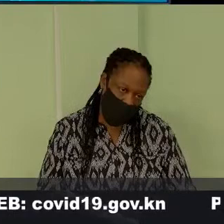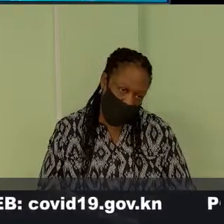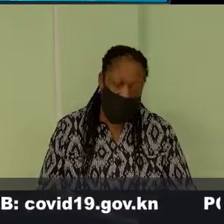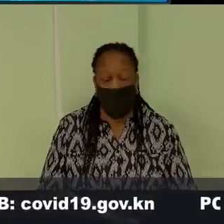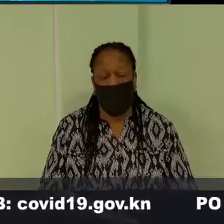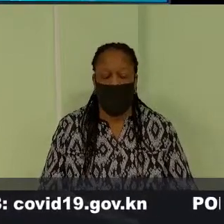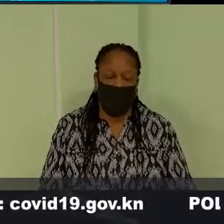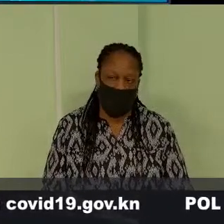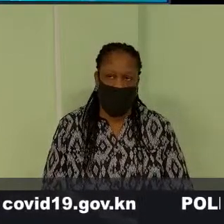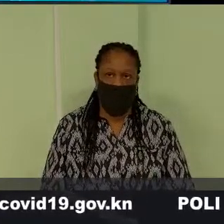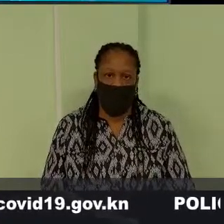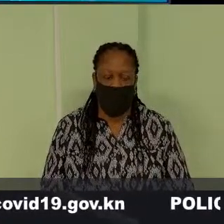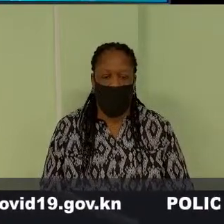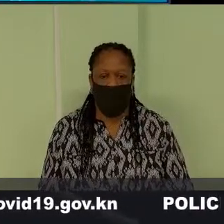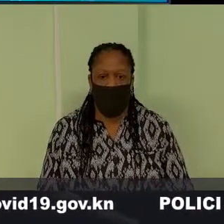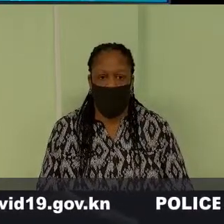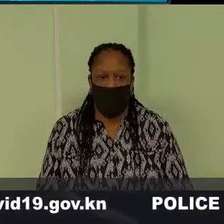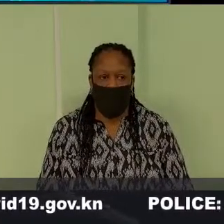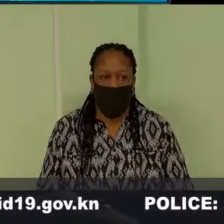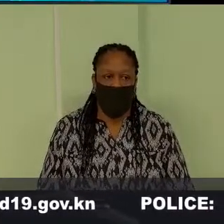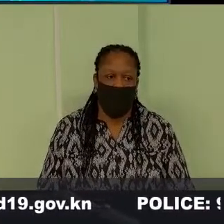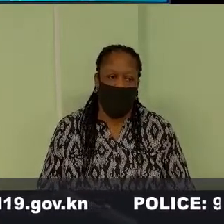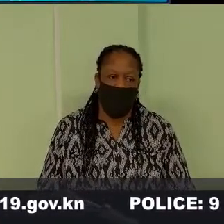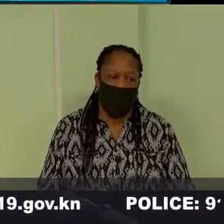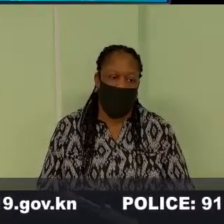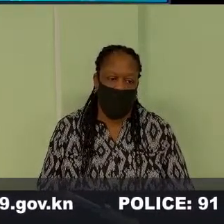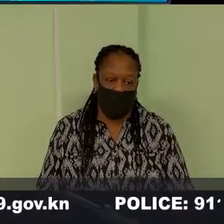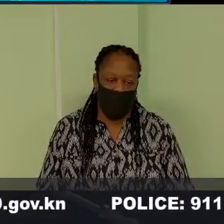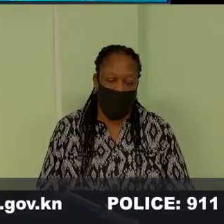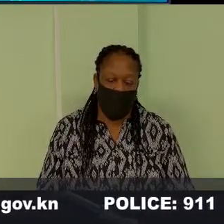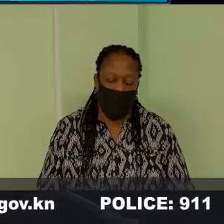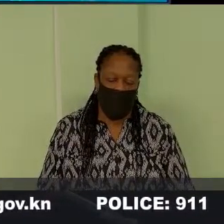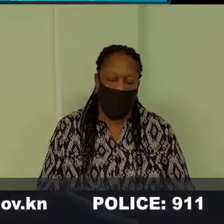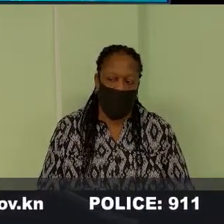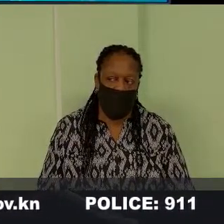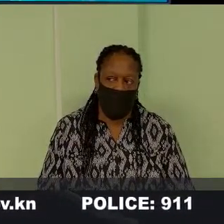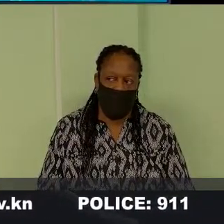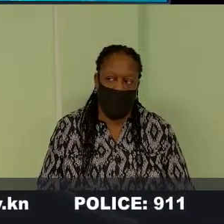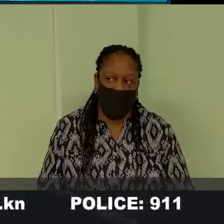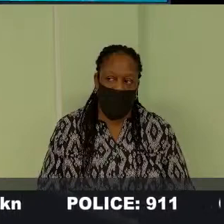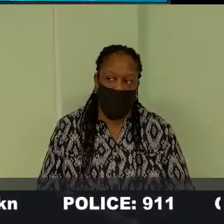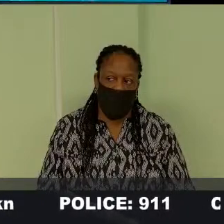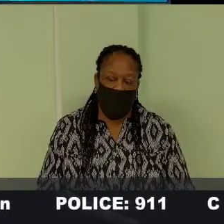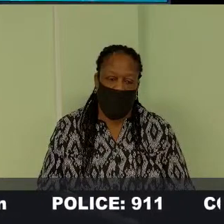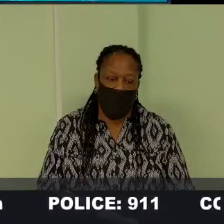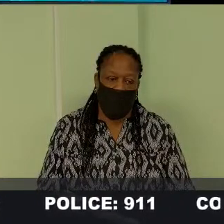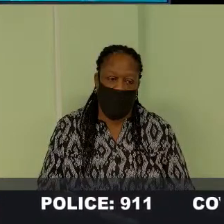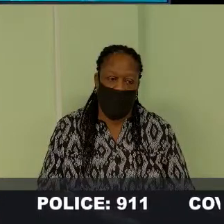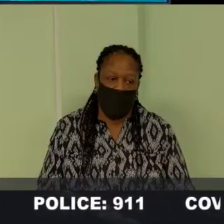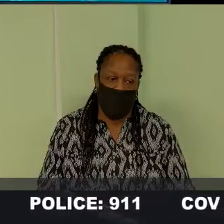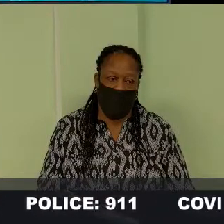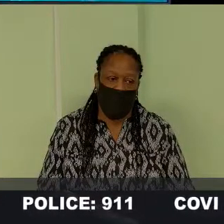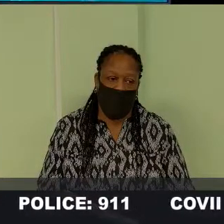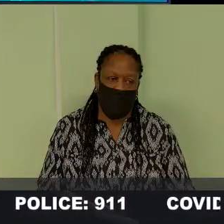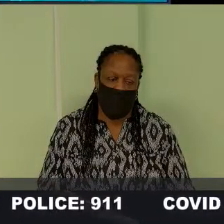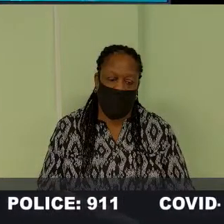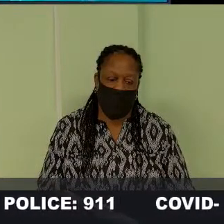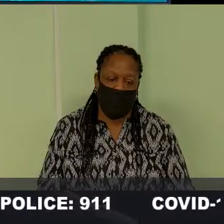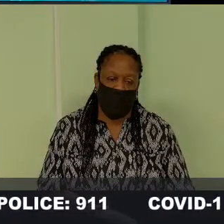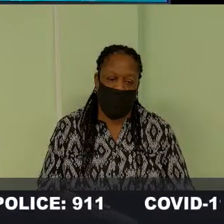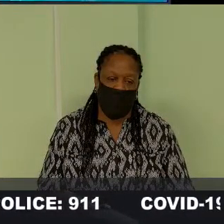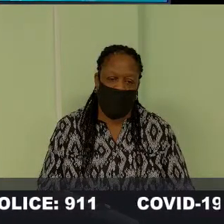year and heard he's a regular, followed by Dr. Laws, who doesn't, to